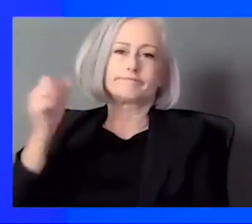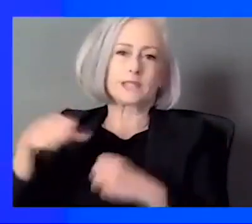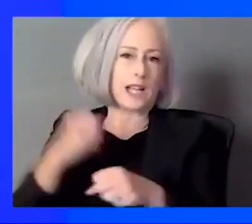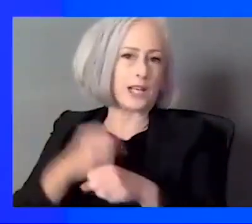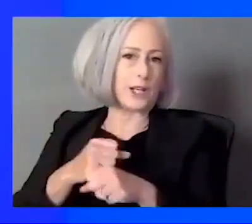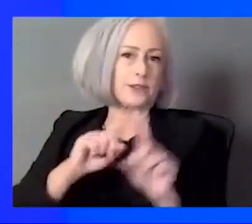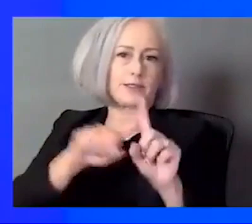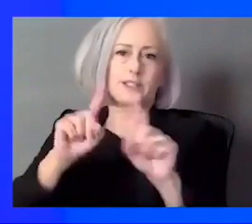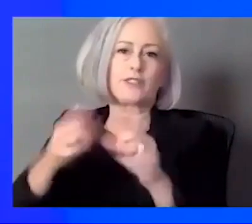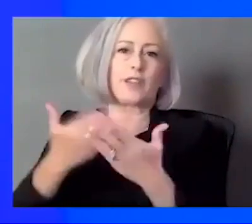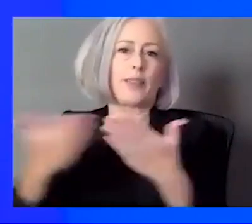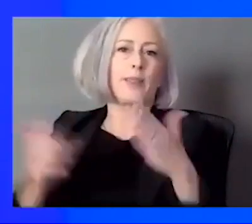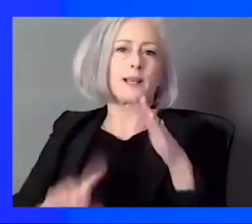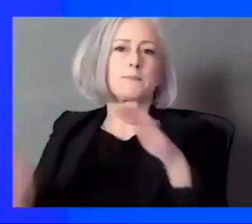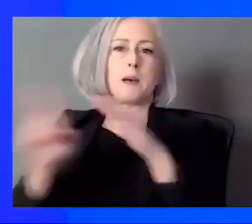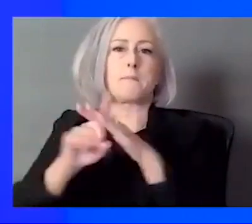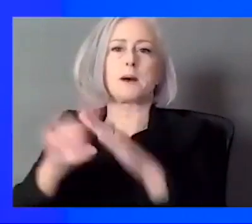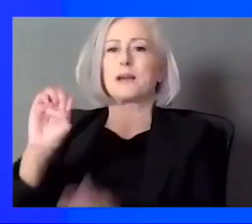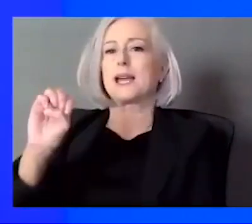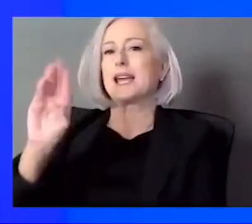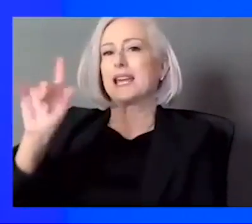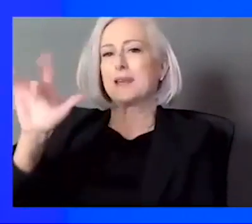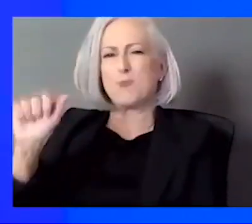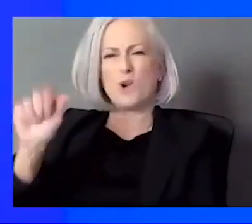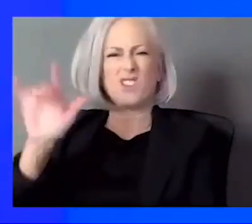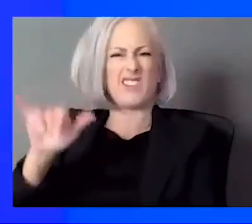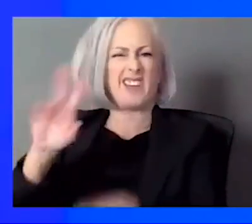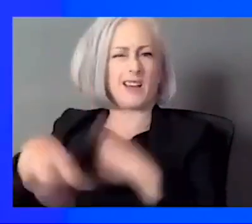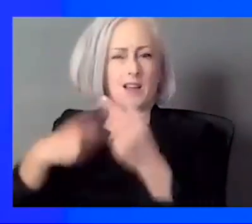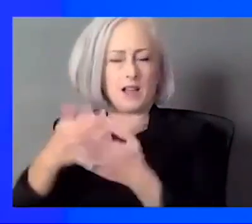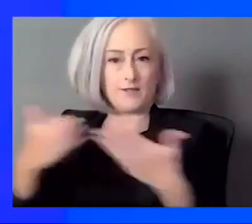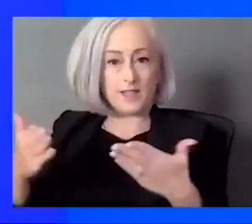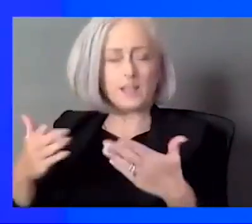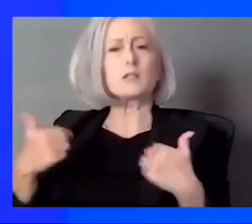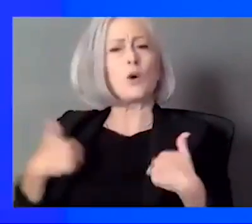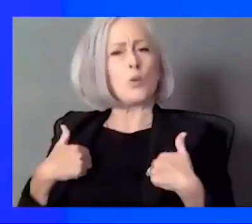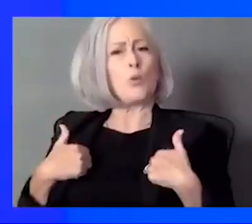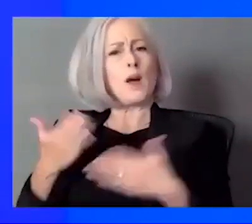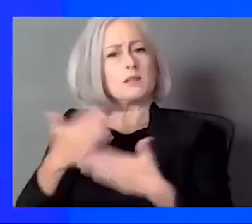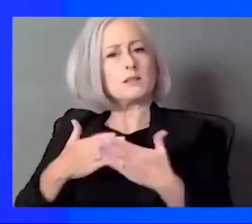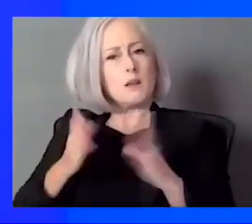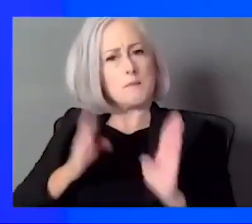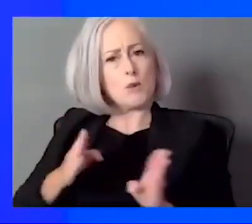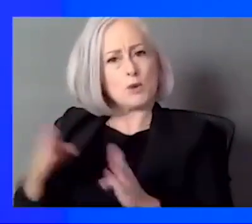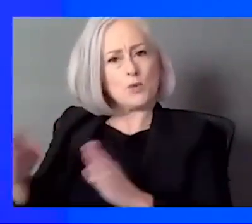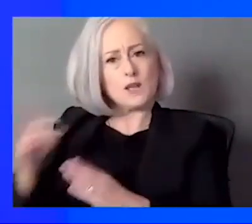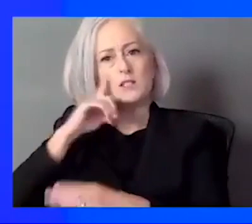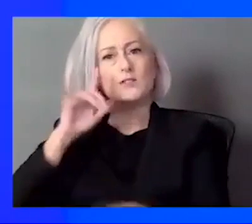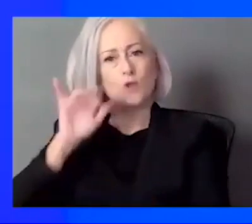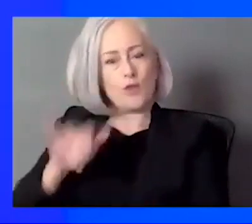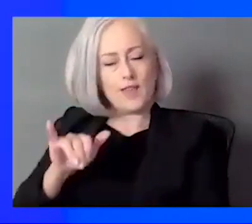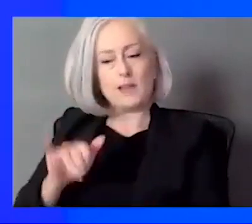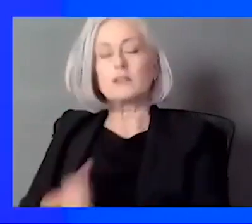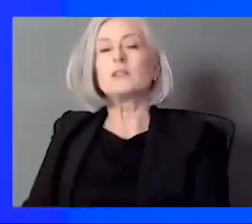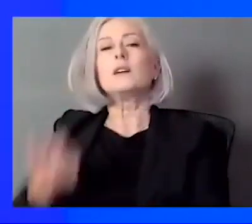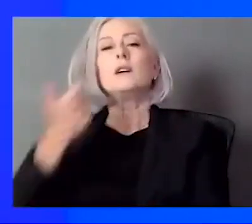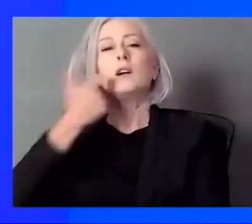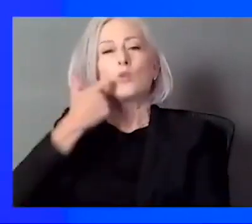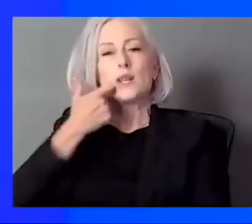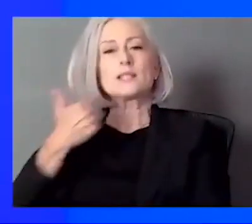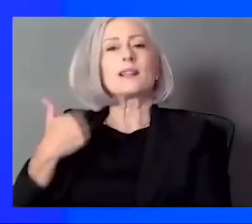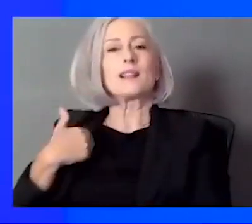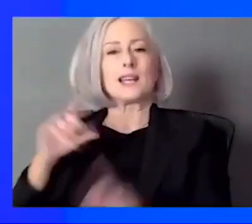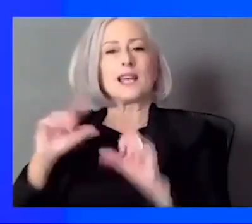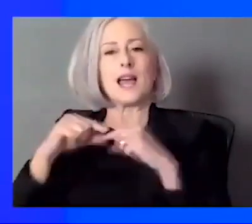we had preparations made for that, and had recently also had a group to come in and survey that to make sure everything